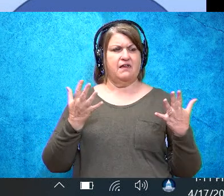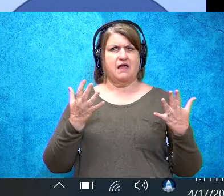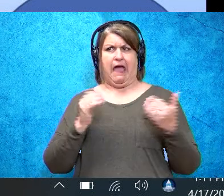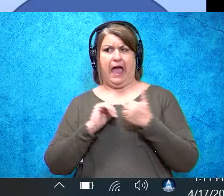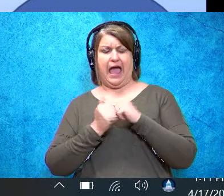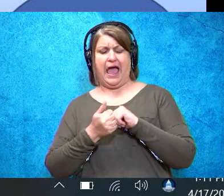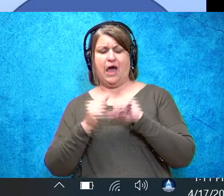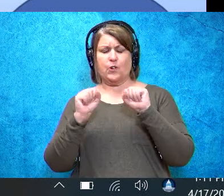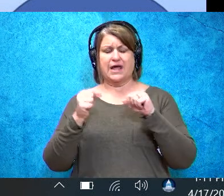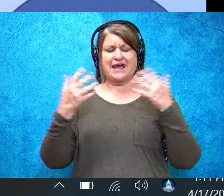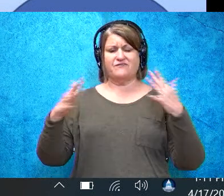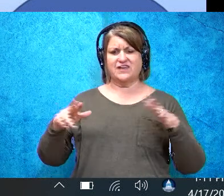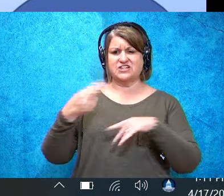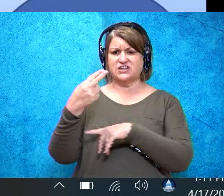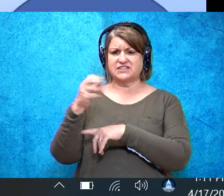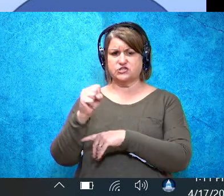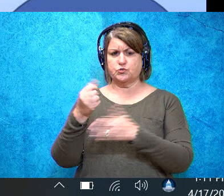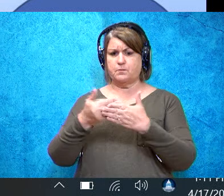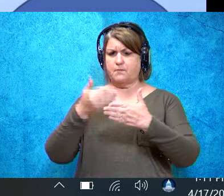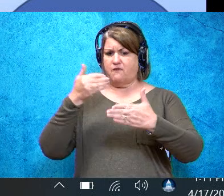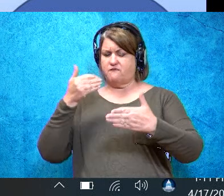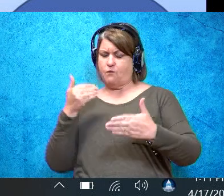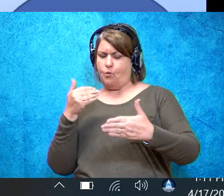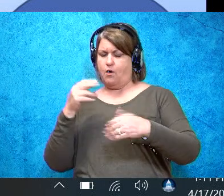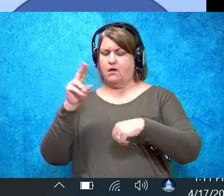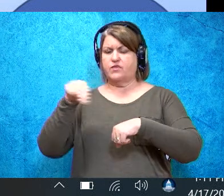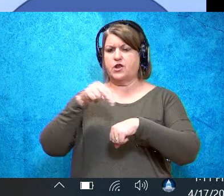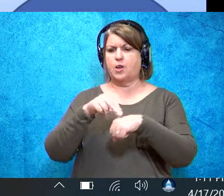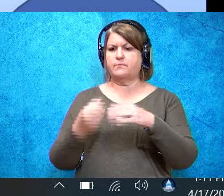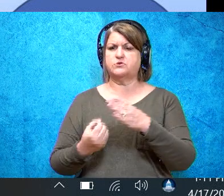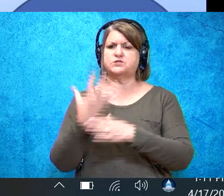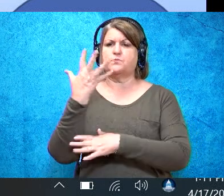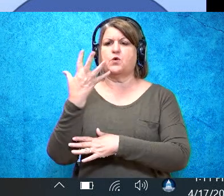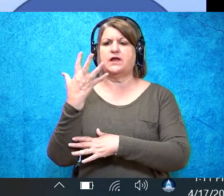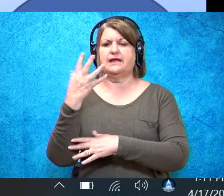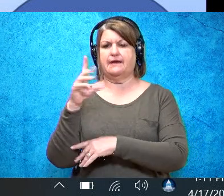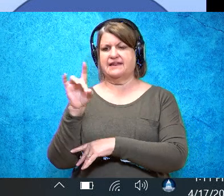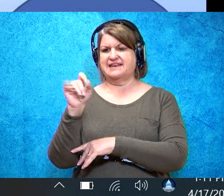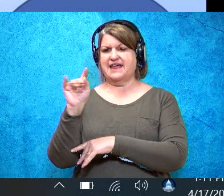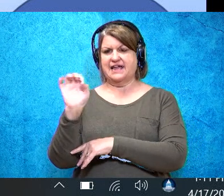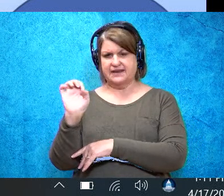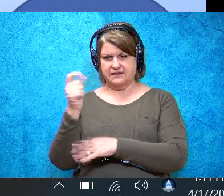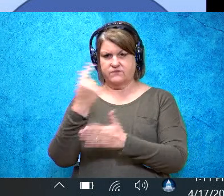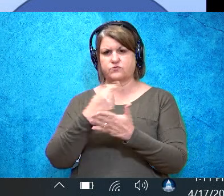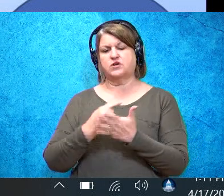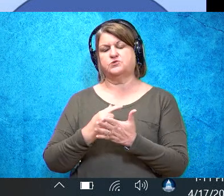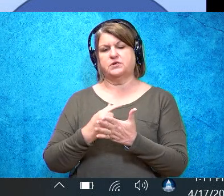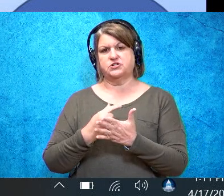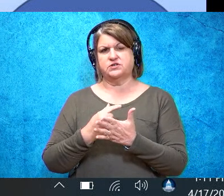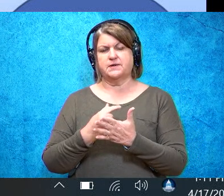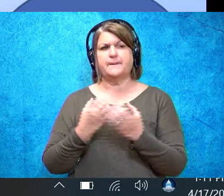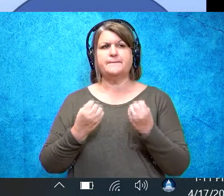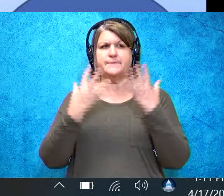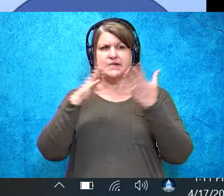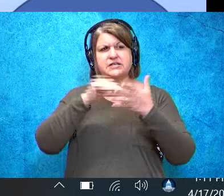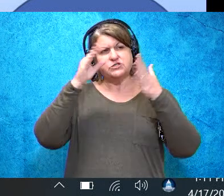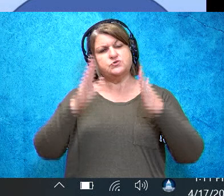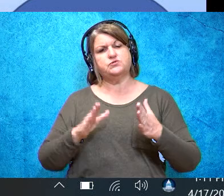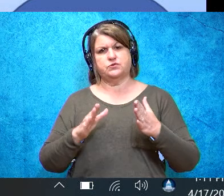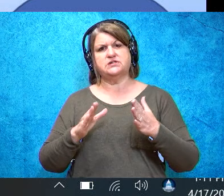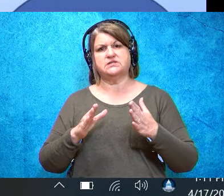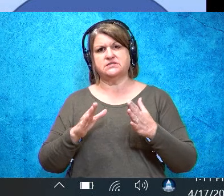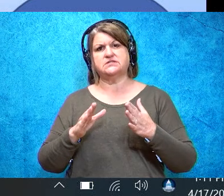high school prior to the normal spring date of graduation? Many students